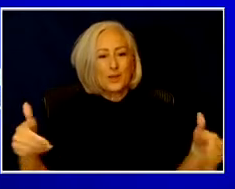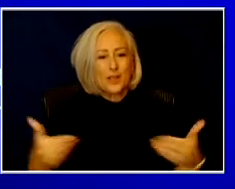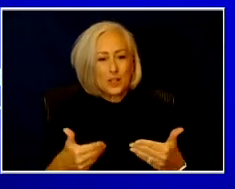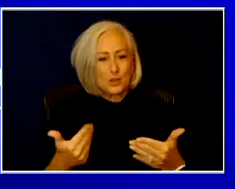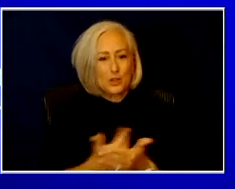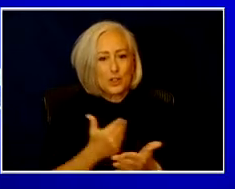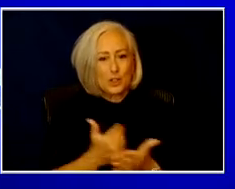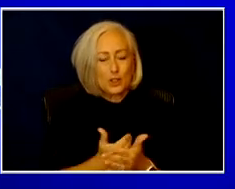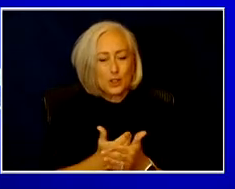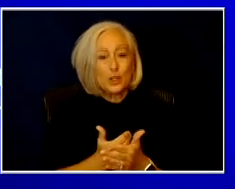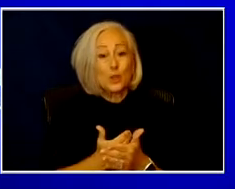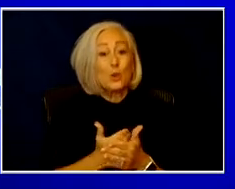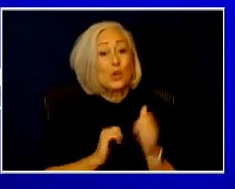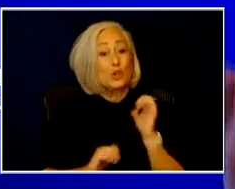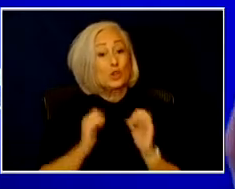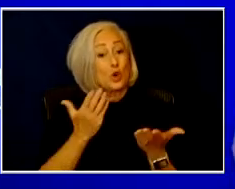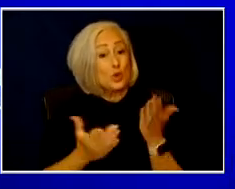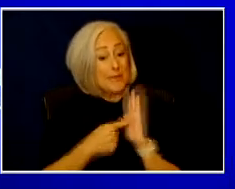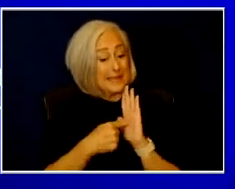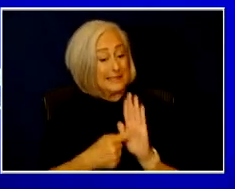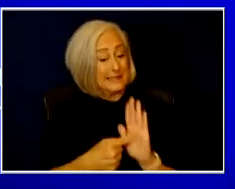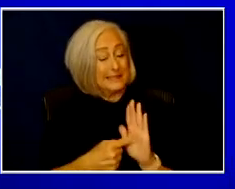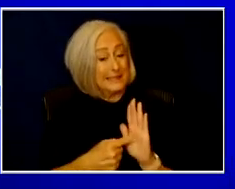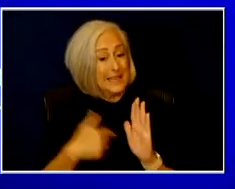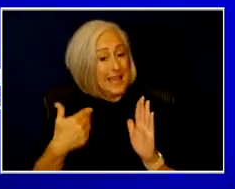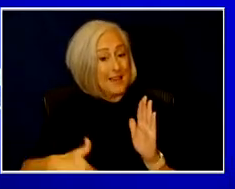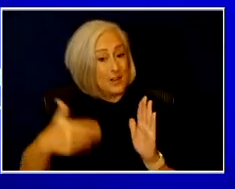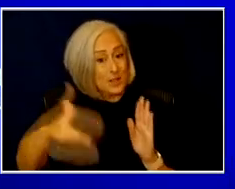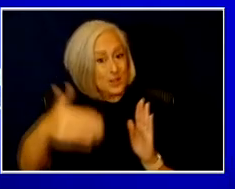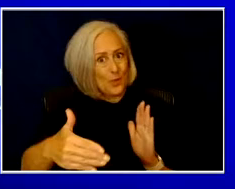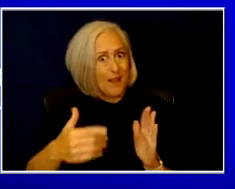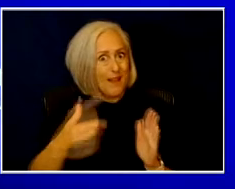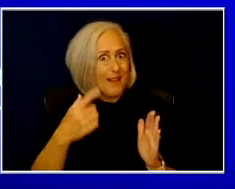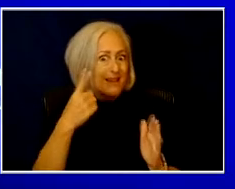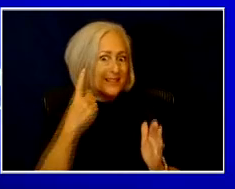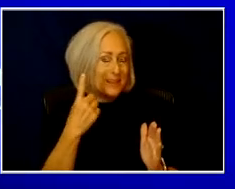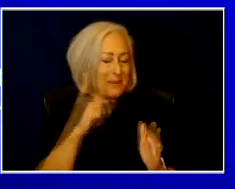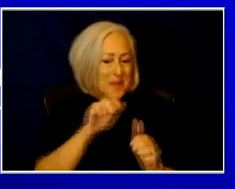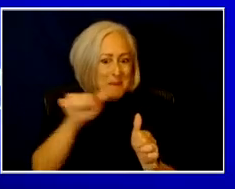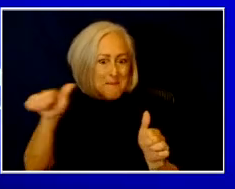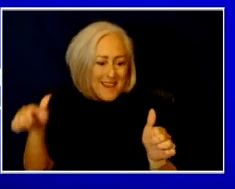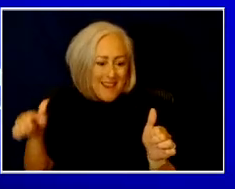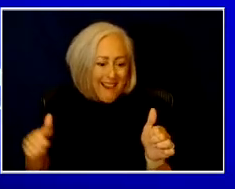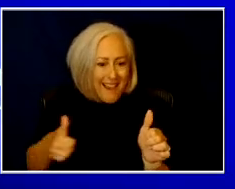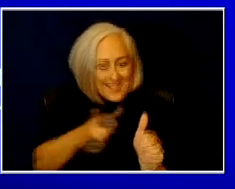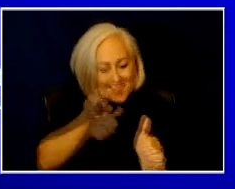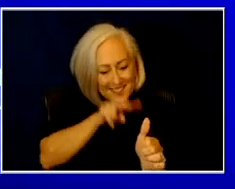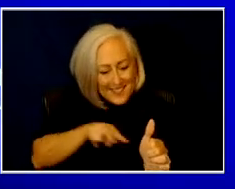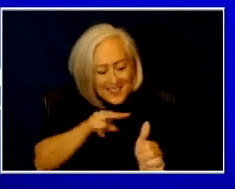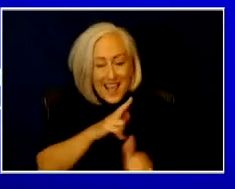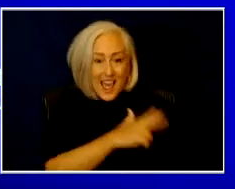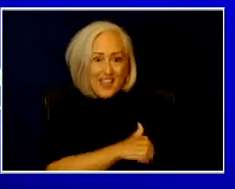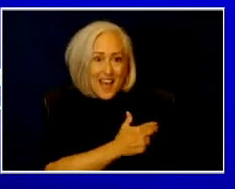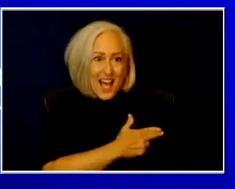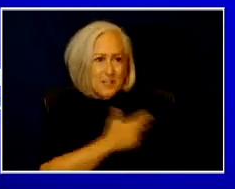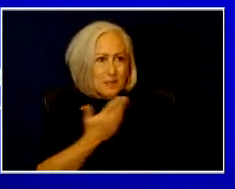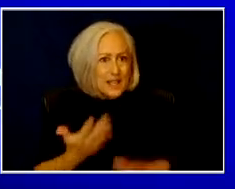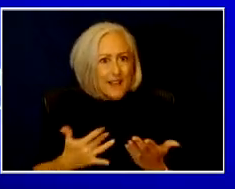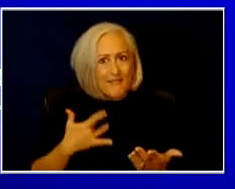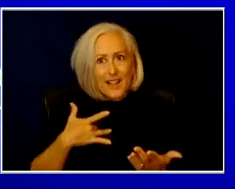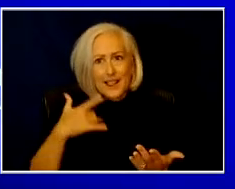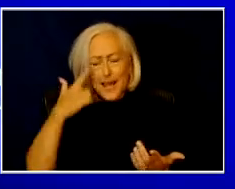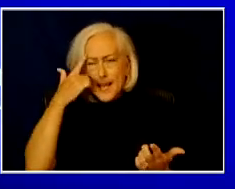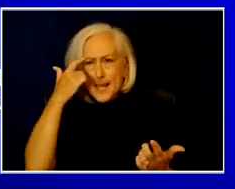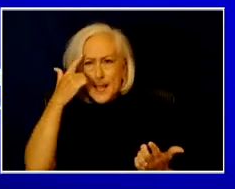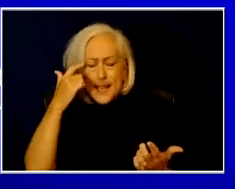and it's taking you kind of behind the scenes who doesn't love going behind the scenes right and the hospital can be kind of a mystery sometimes so today we are